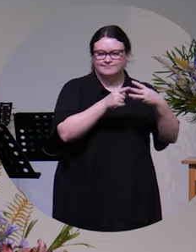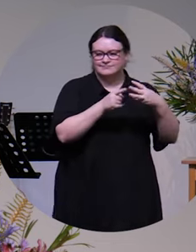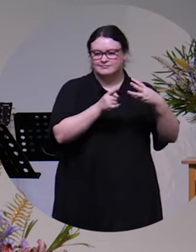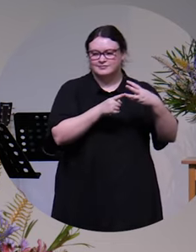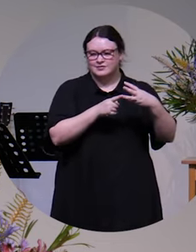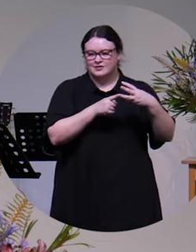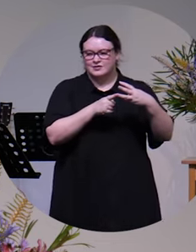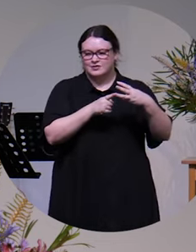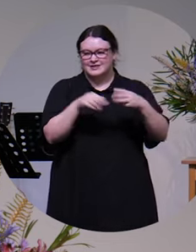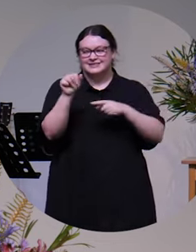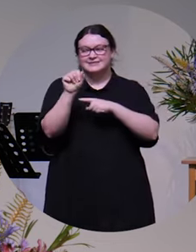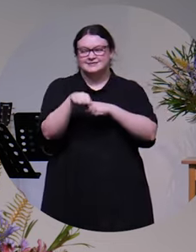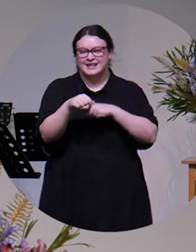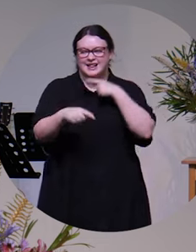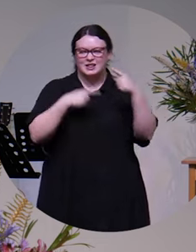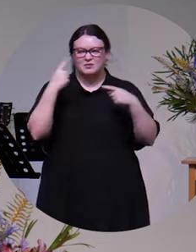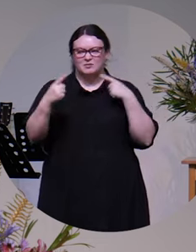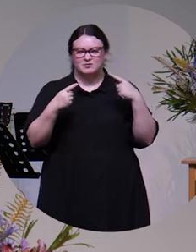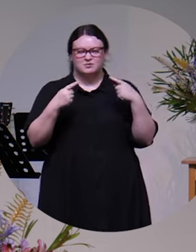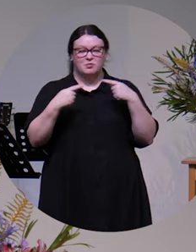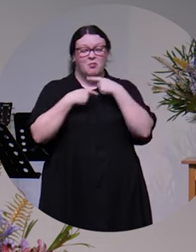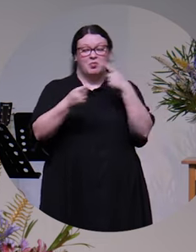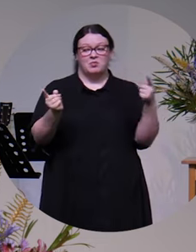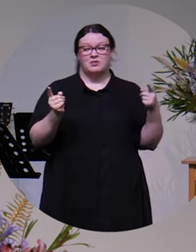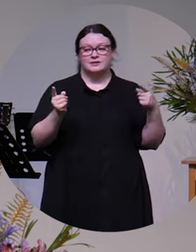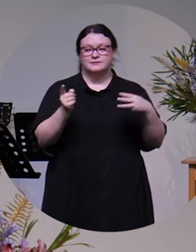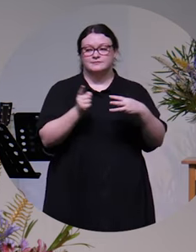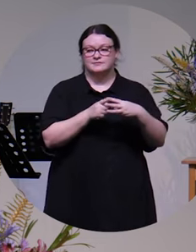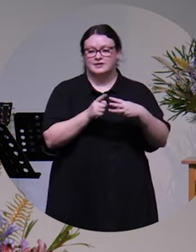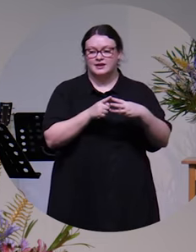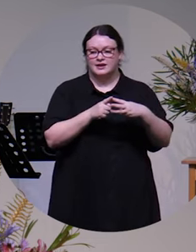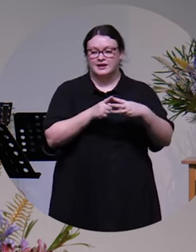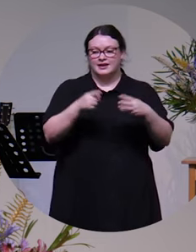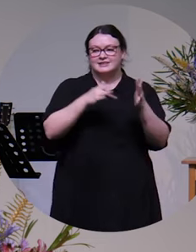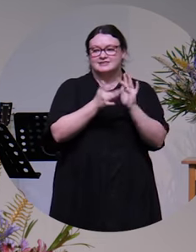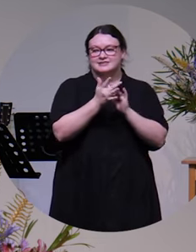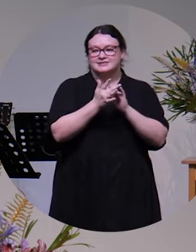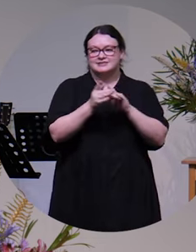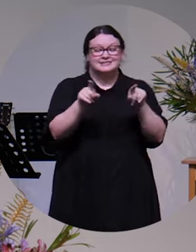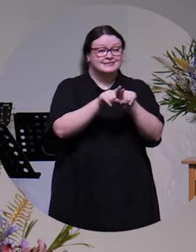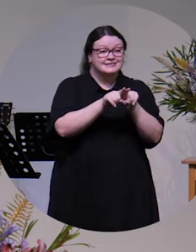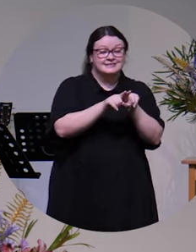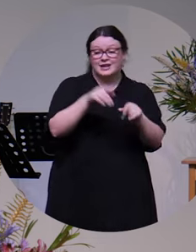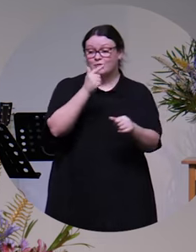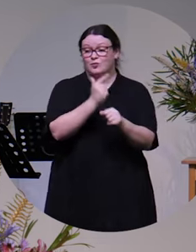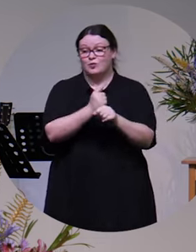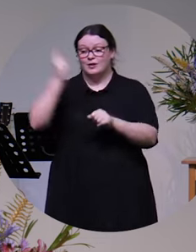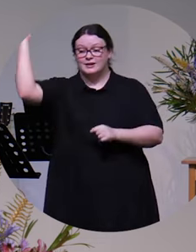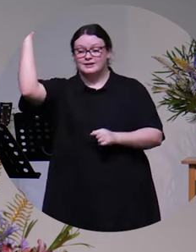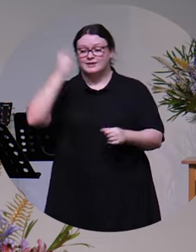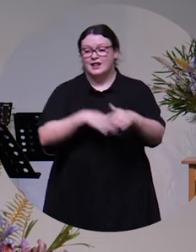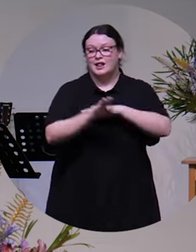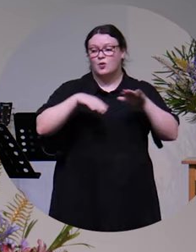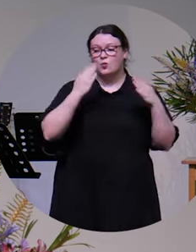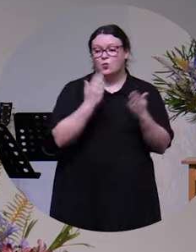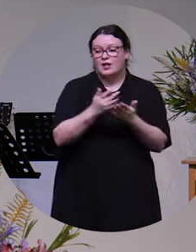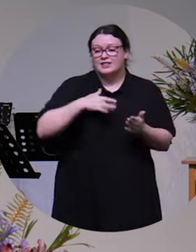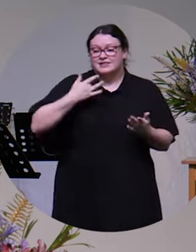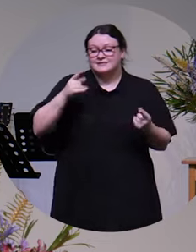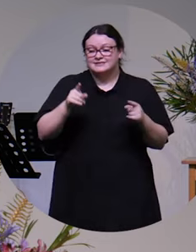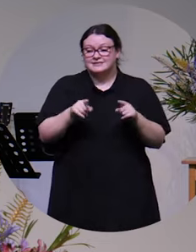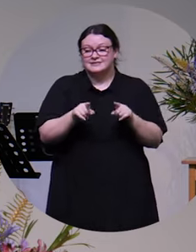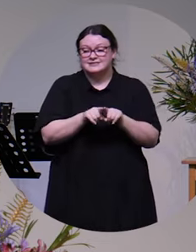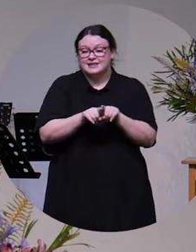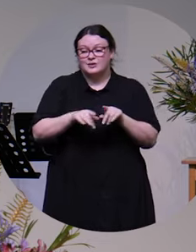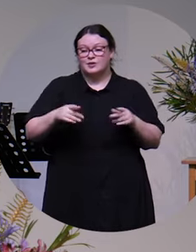largely rejected or unrecognized by the people of his time. Remember King Herod ordering innocent children to be killed